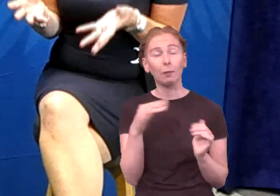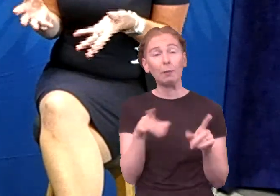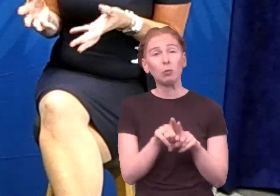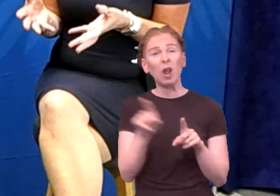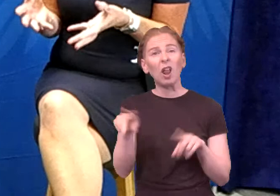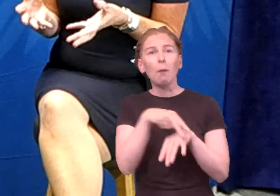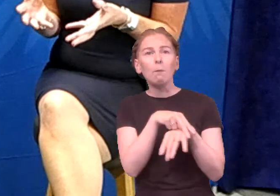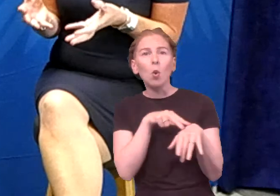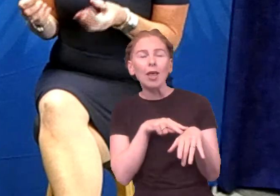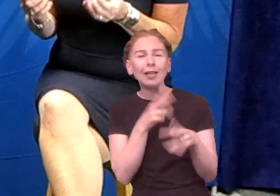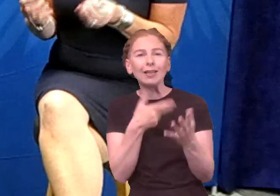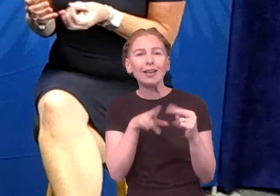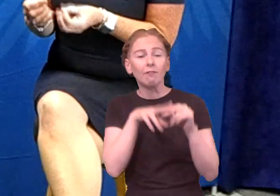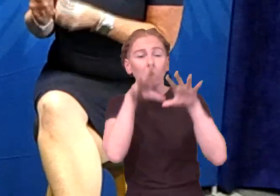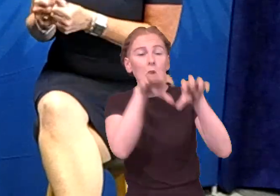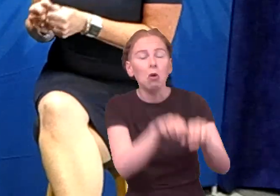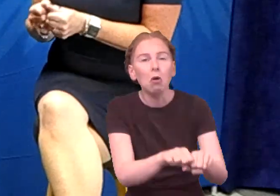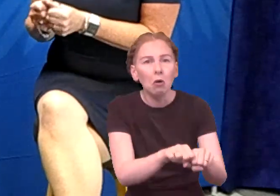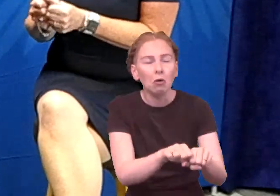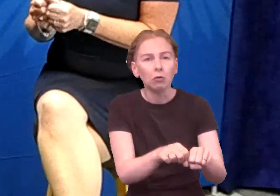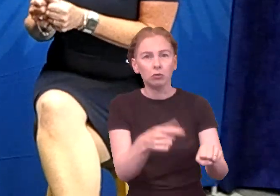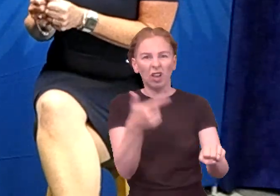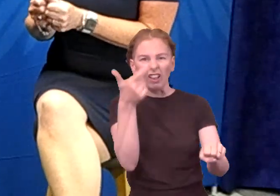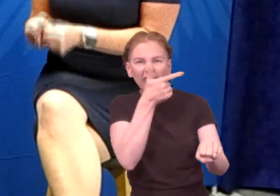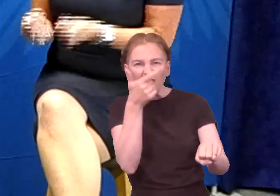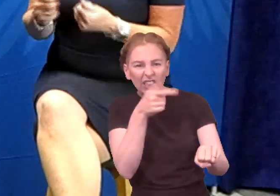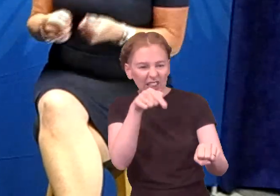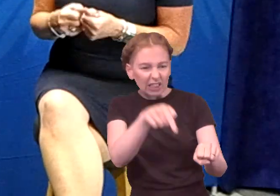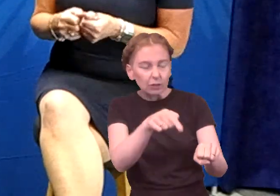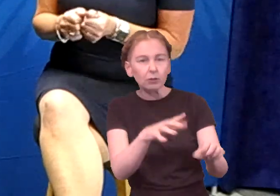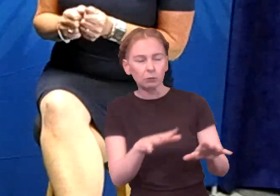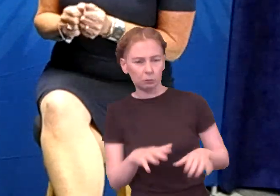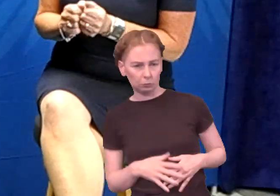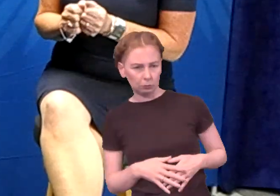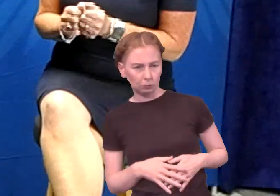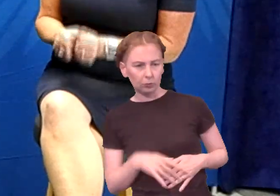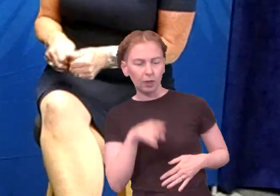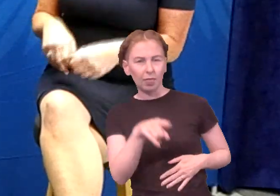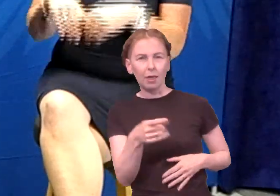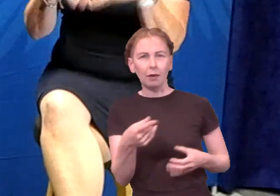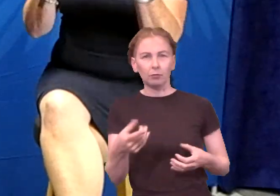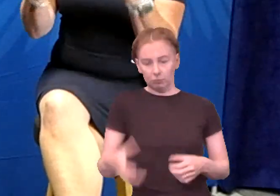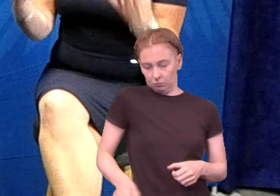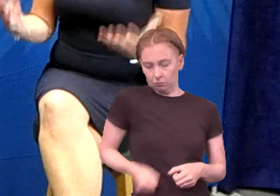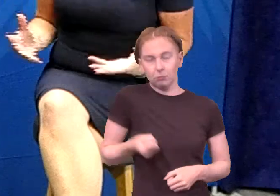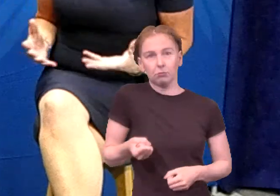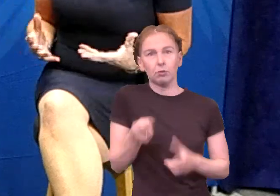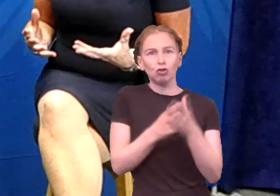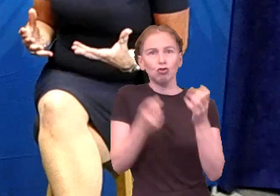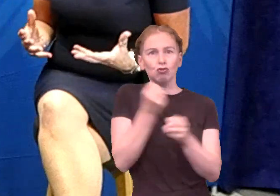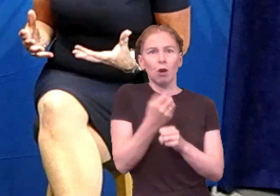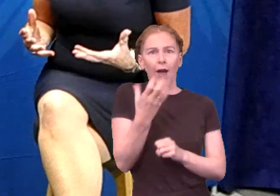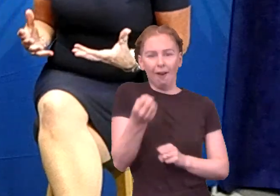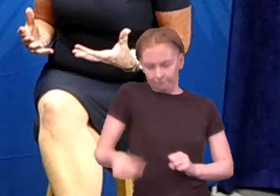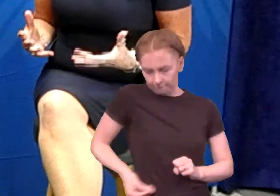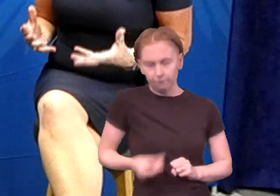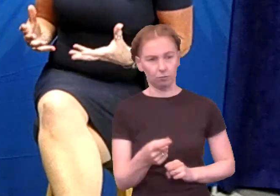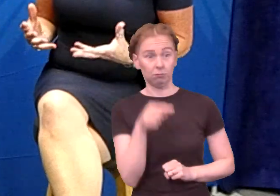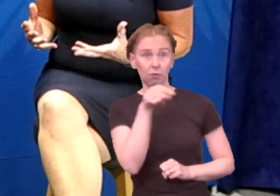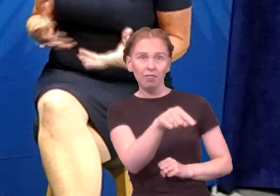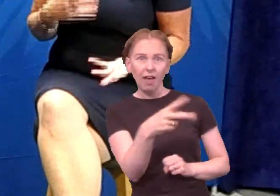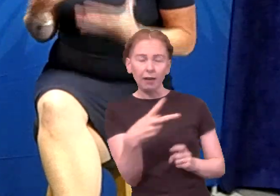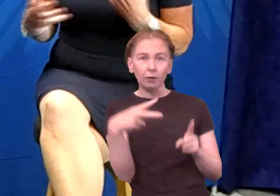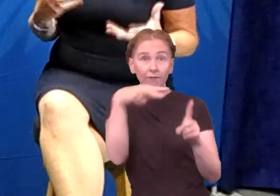who's carrying drugs as to, is this person an offender or is this person a victim? And you have to look at the whole context behind